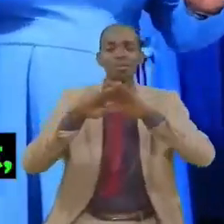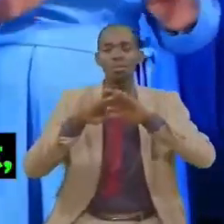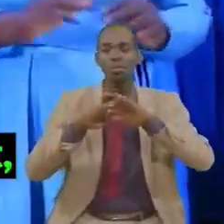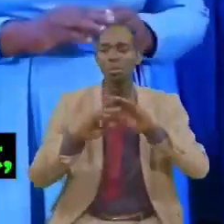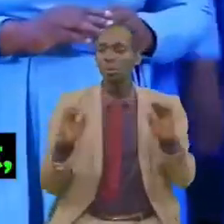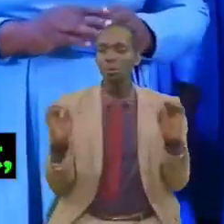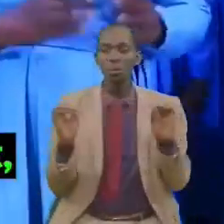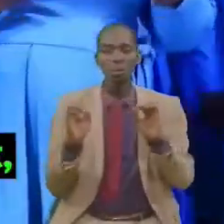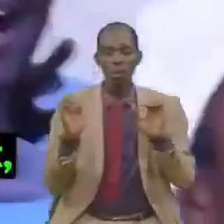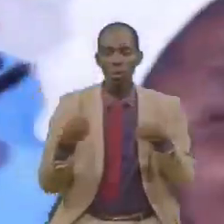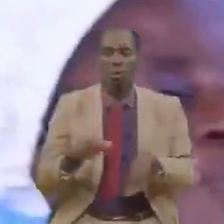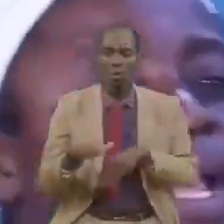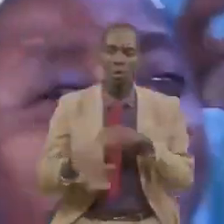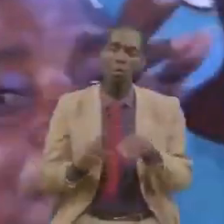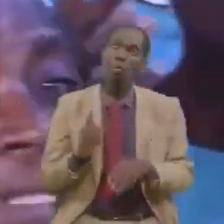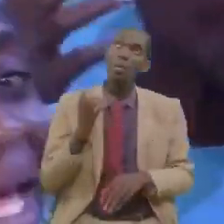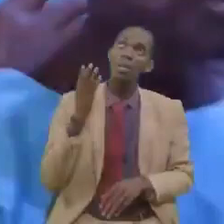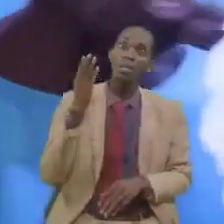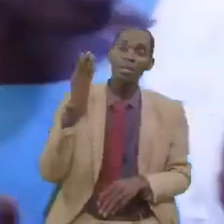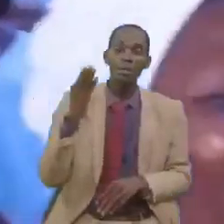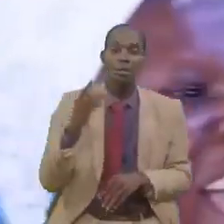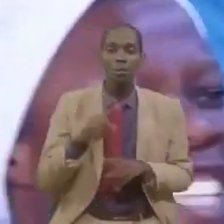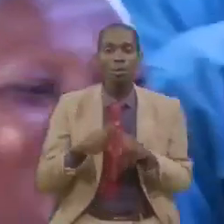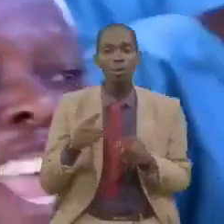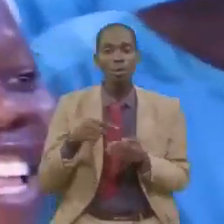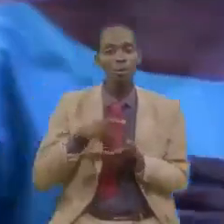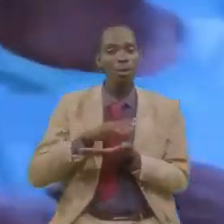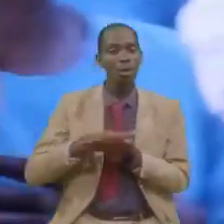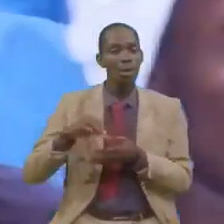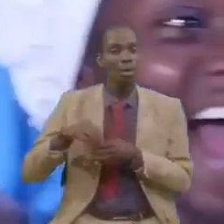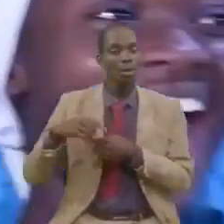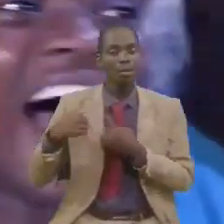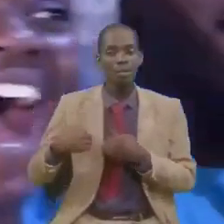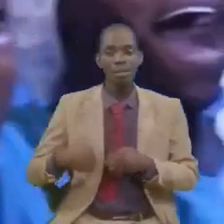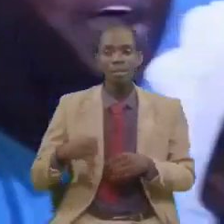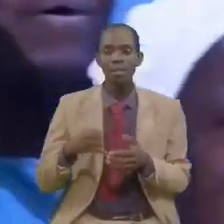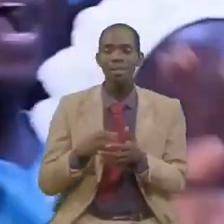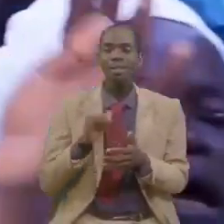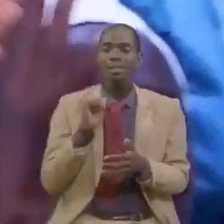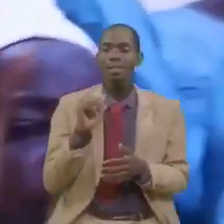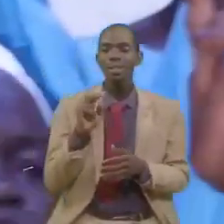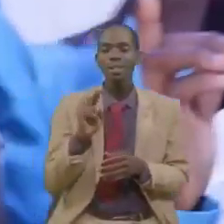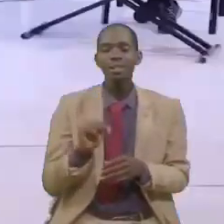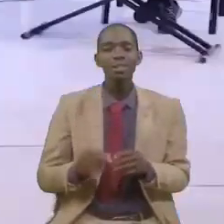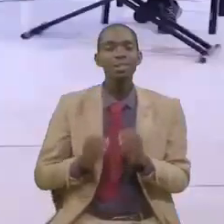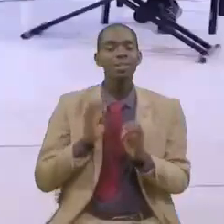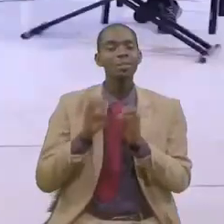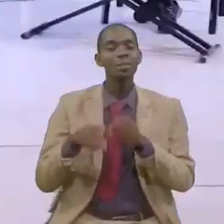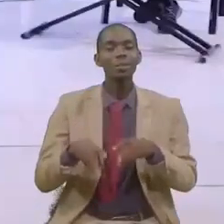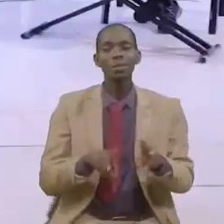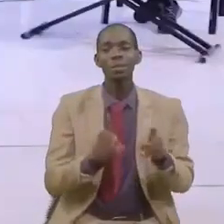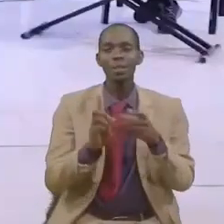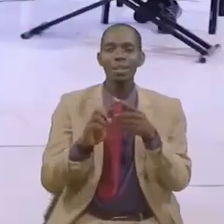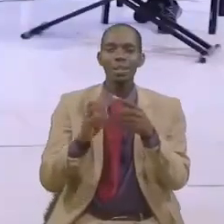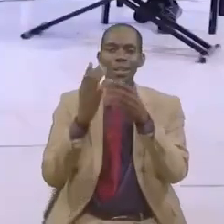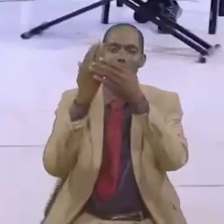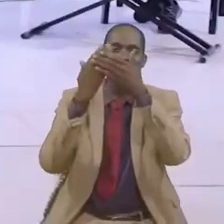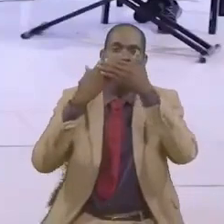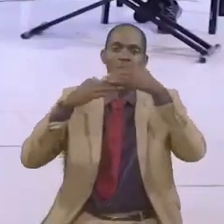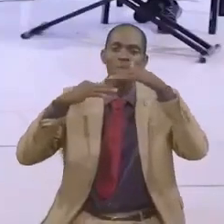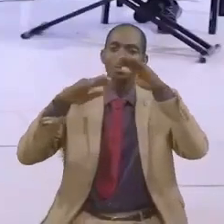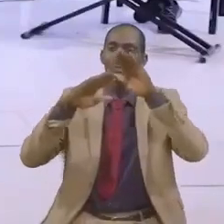No can walk up there. What the pure in us? It's a highway to